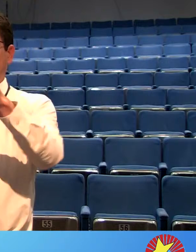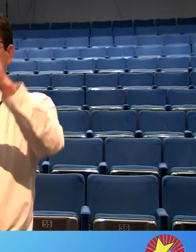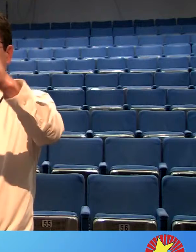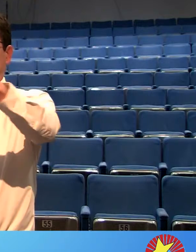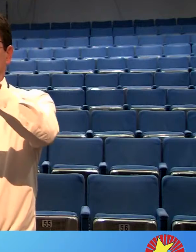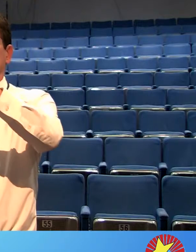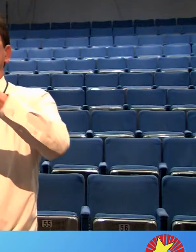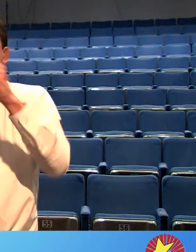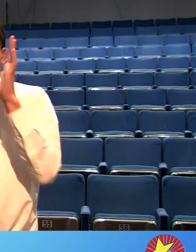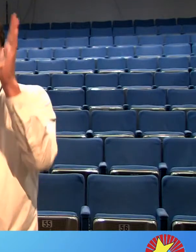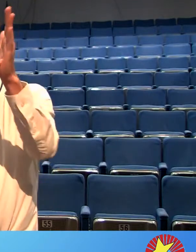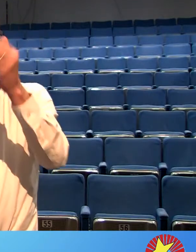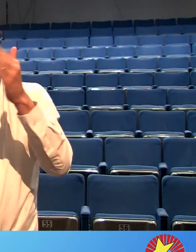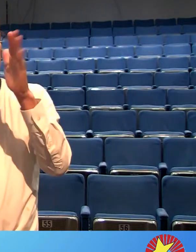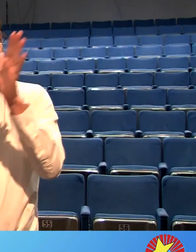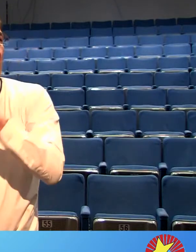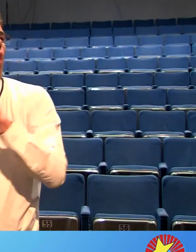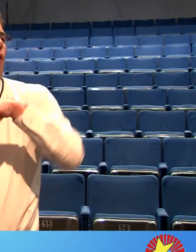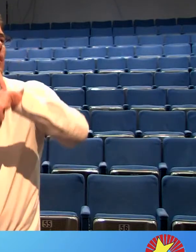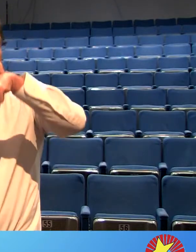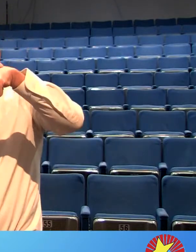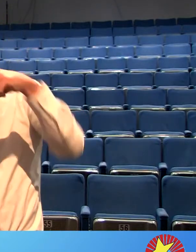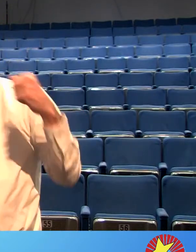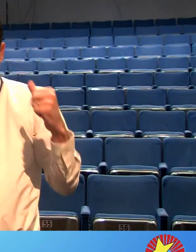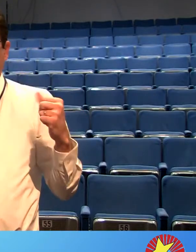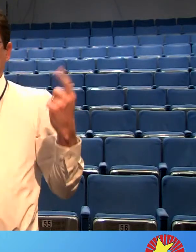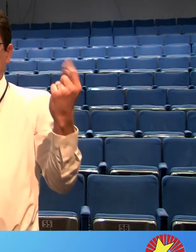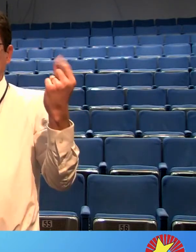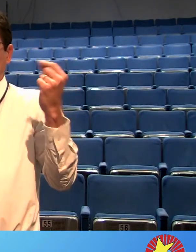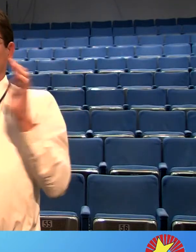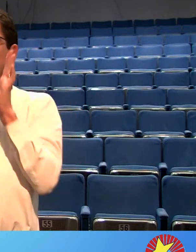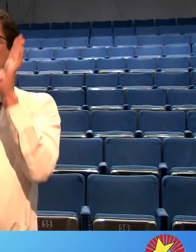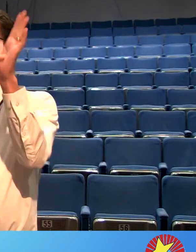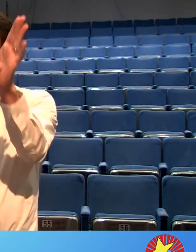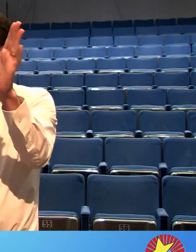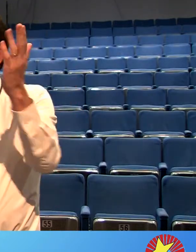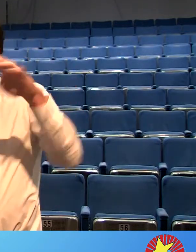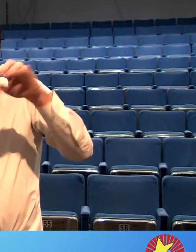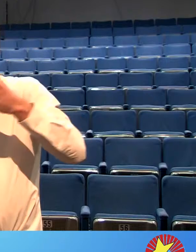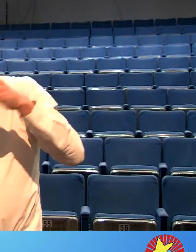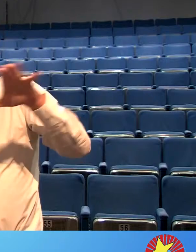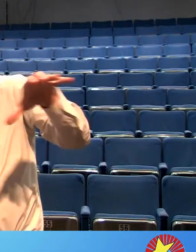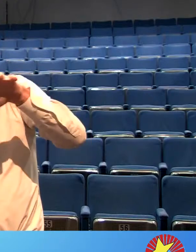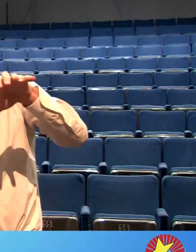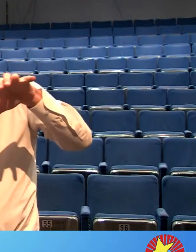benchmark assessments that we perform twice a year to show student growth over time.